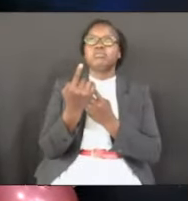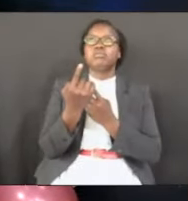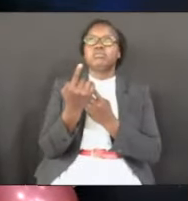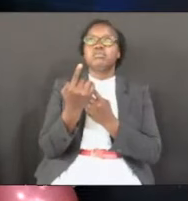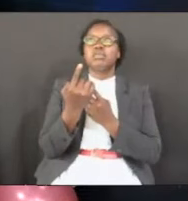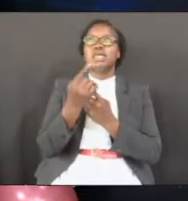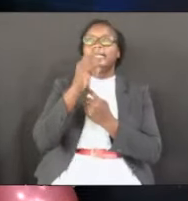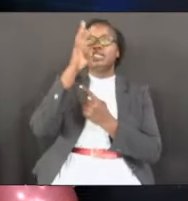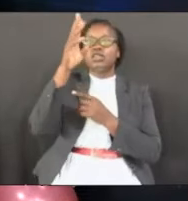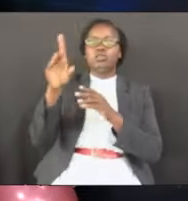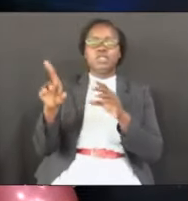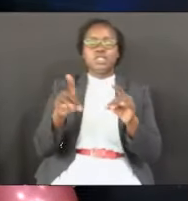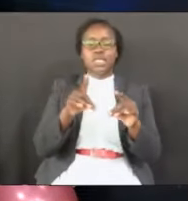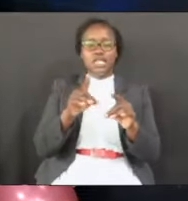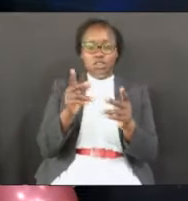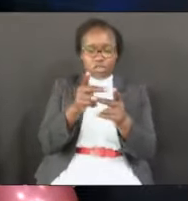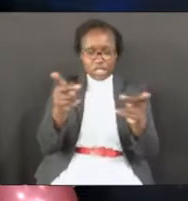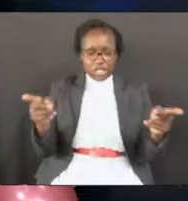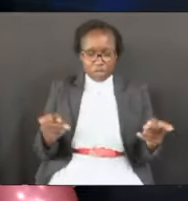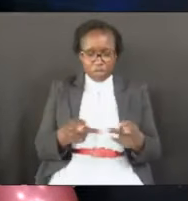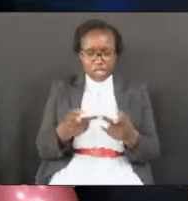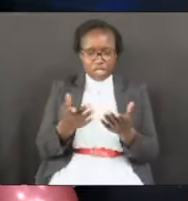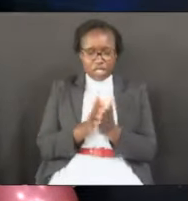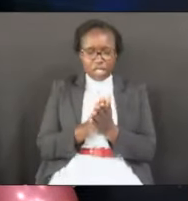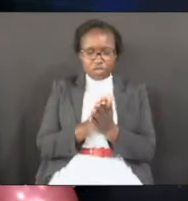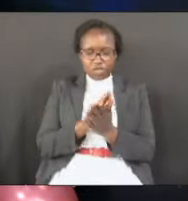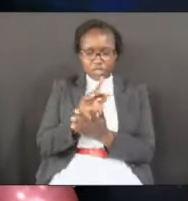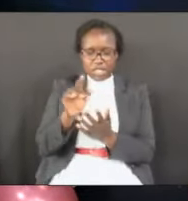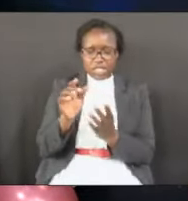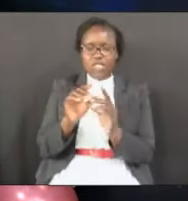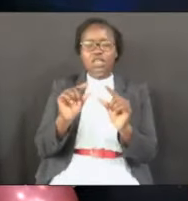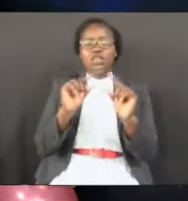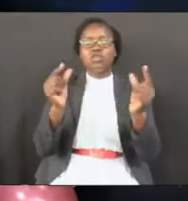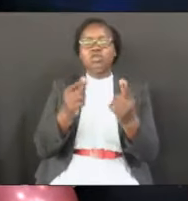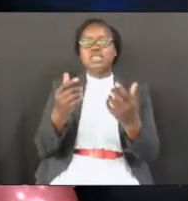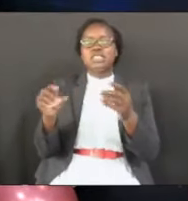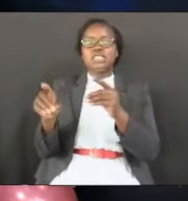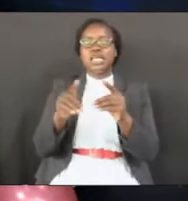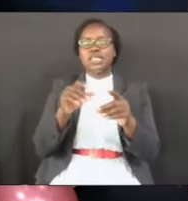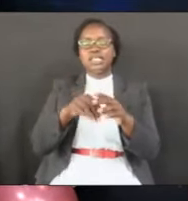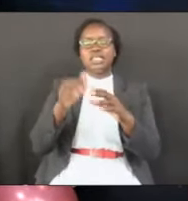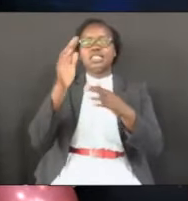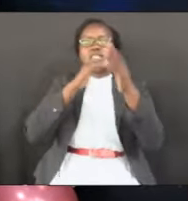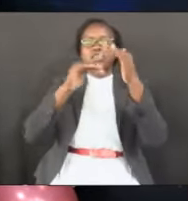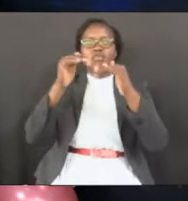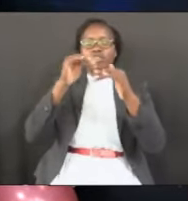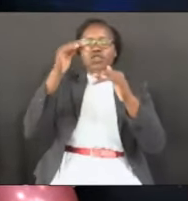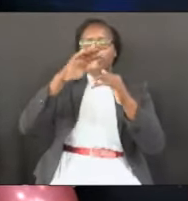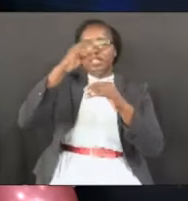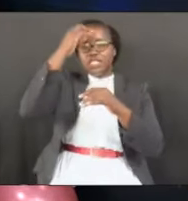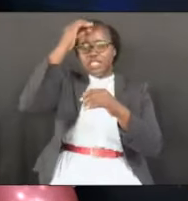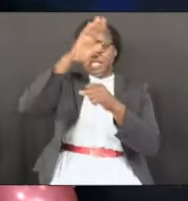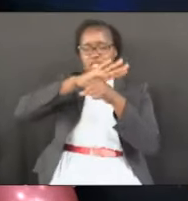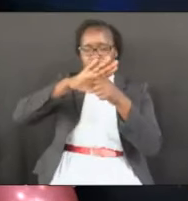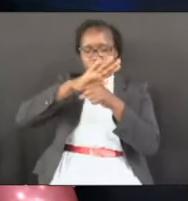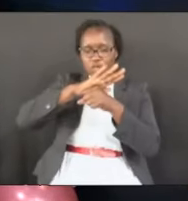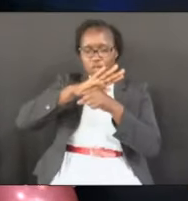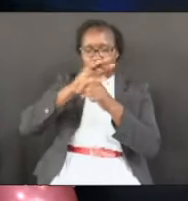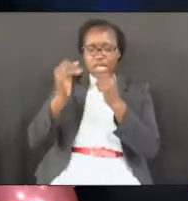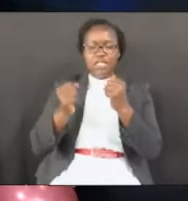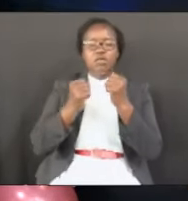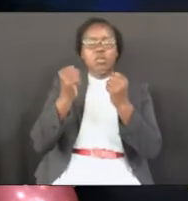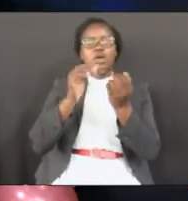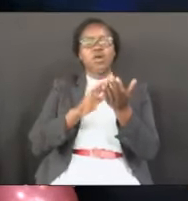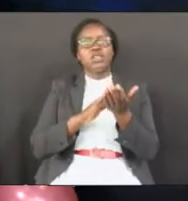Thy will be done in this place and for this message as it is in heaven. For thine is the kingdom, the